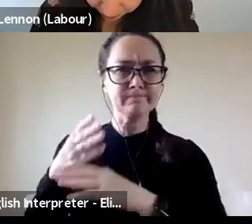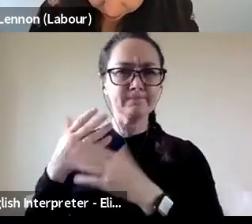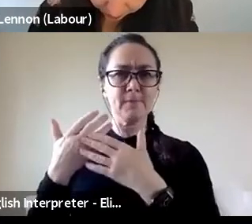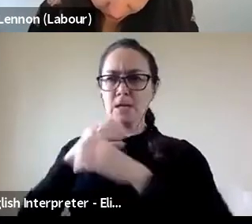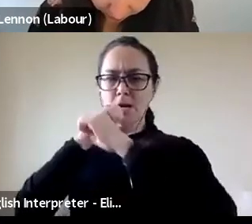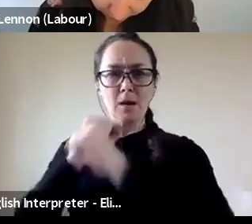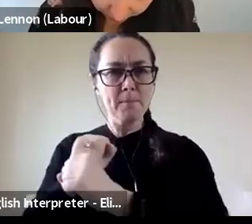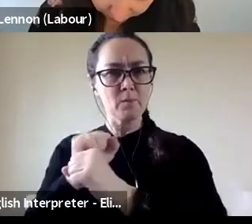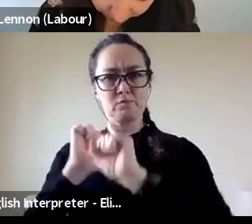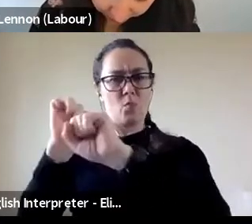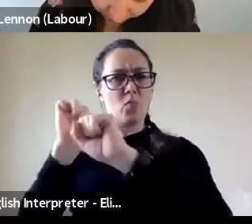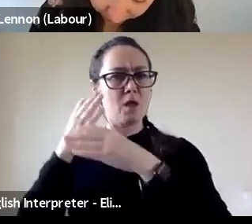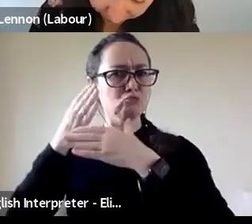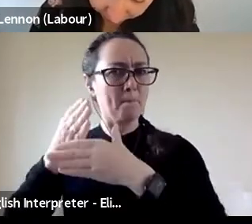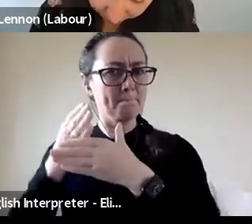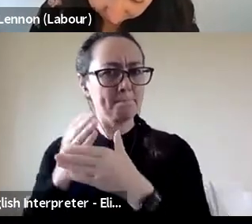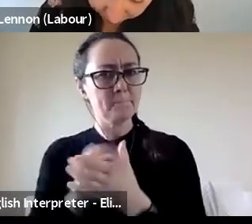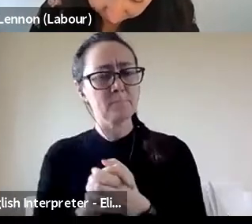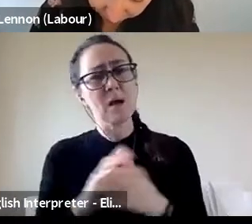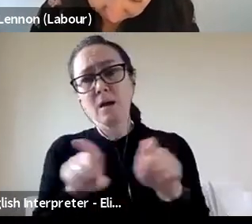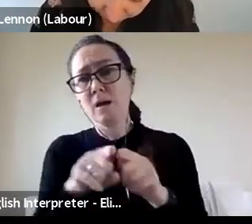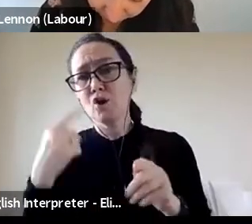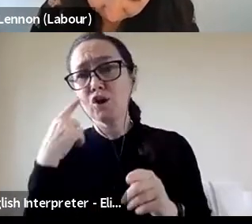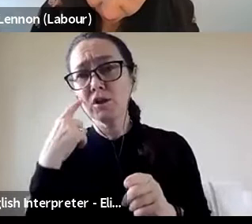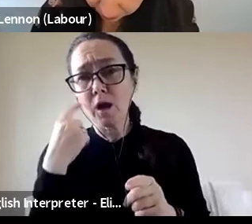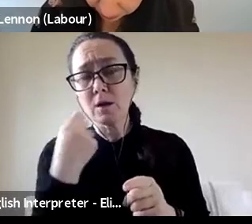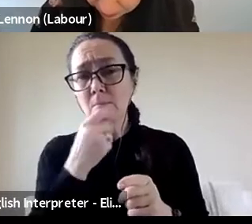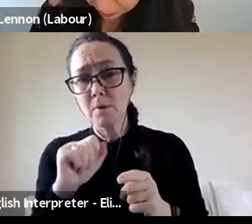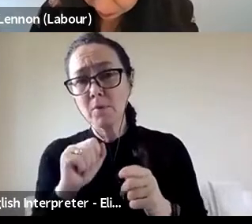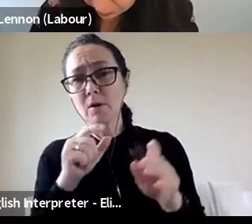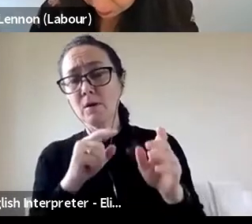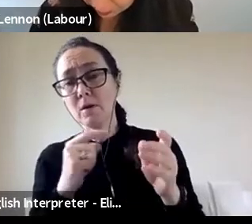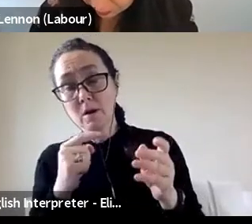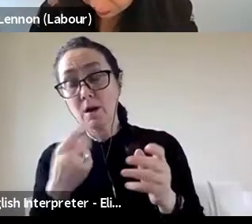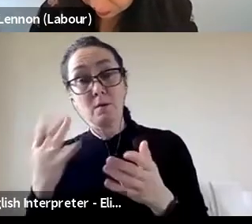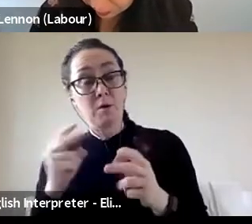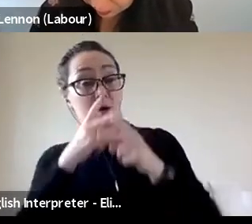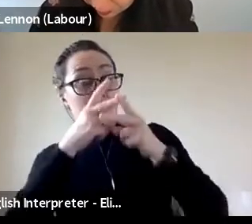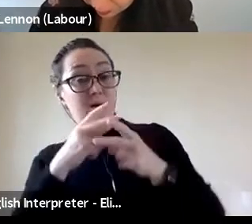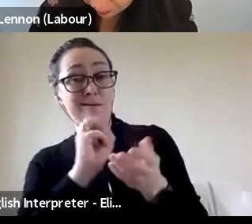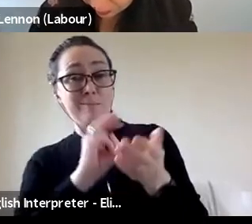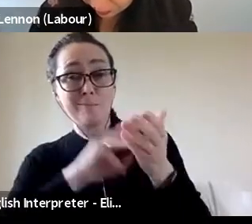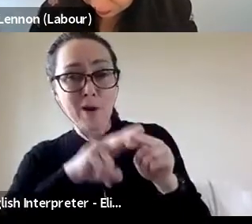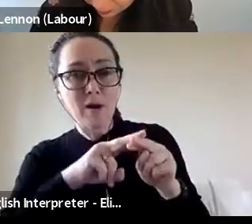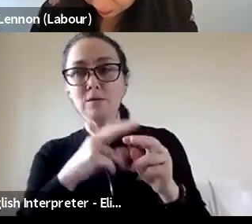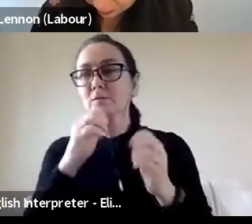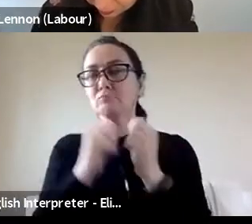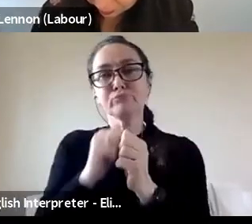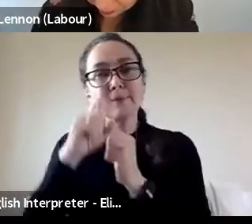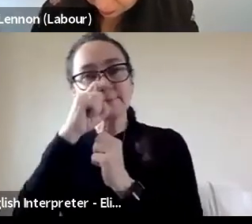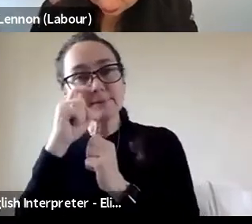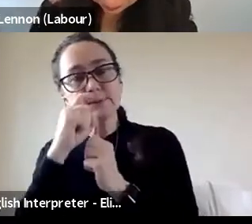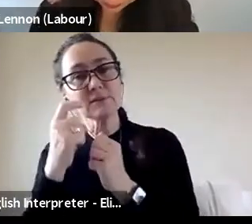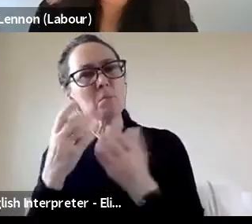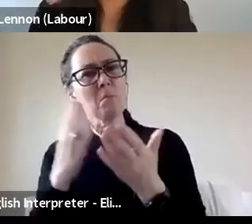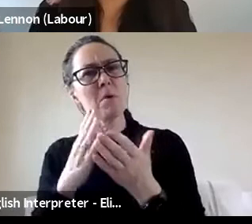areas, particularly can be for younger people who maybe care for parents or for siblings, and we just go